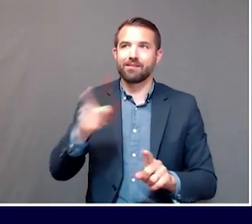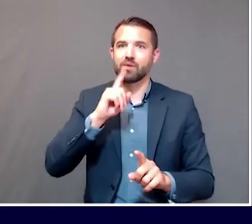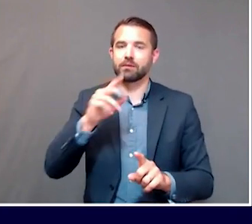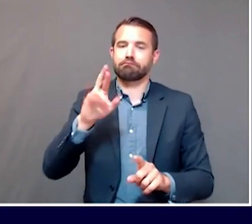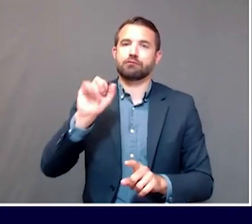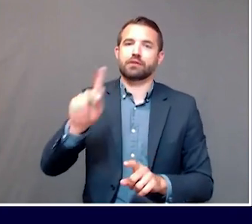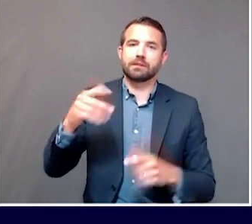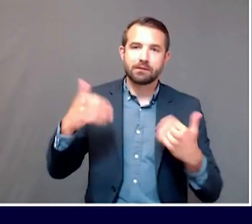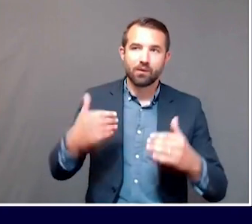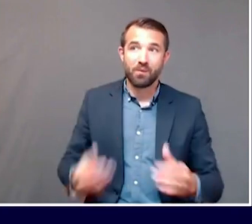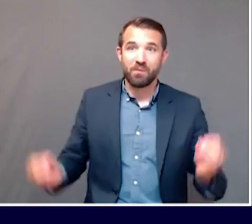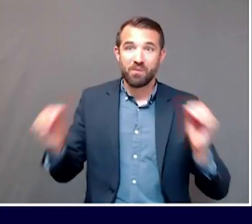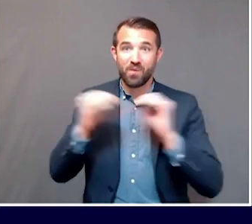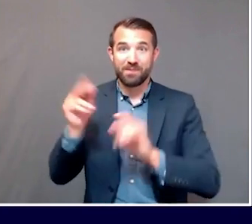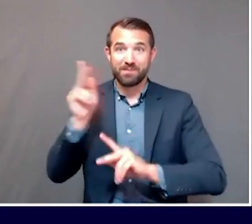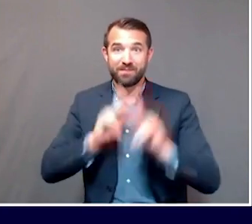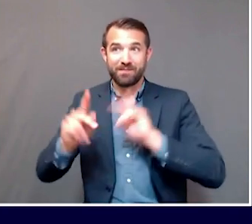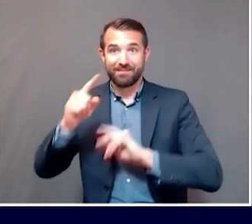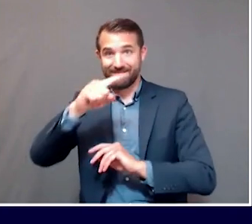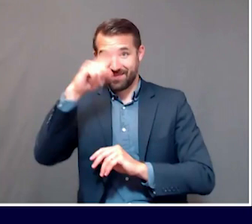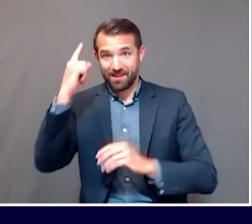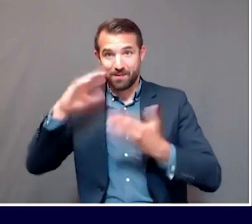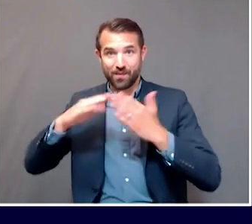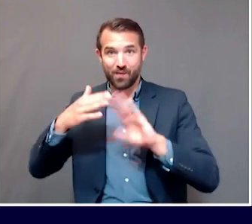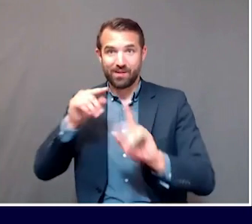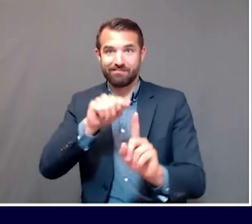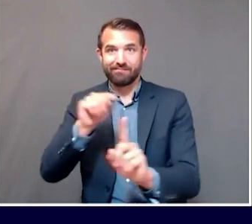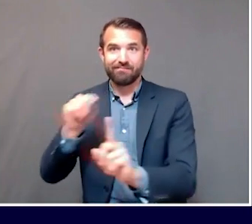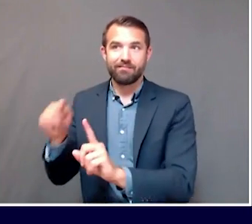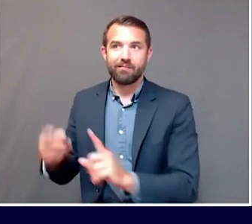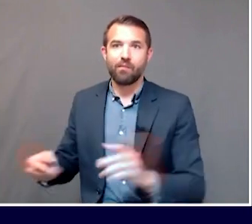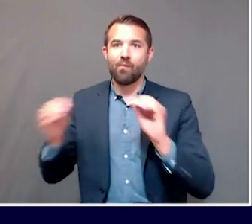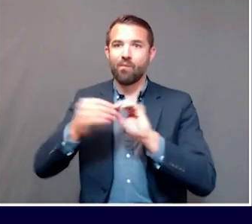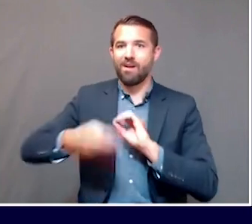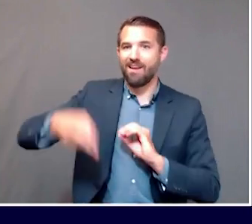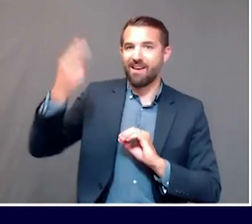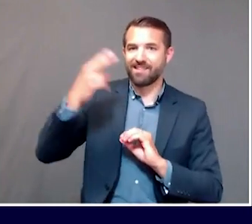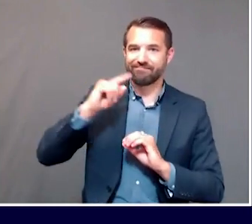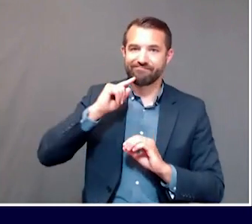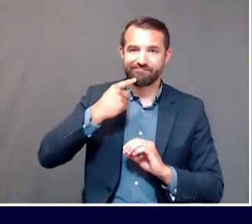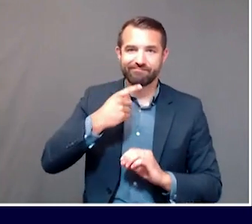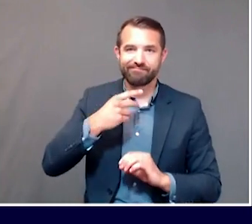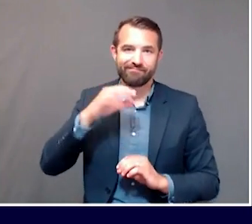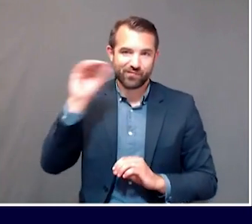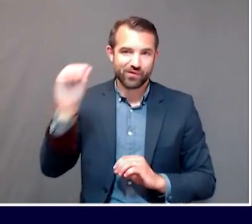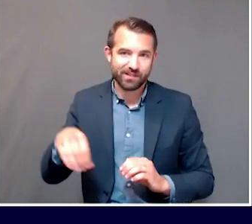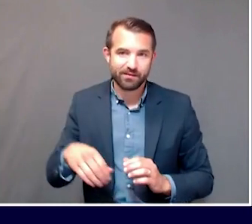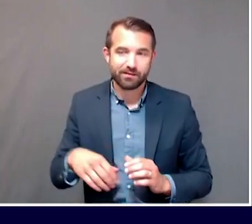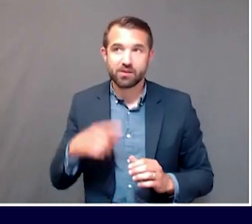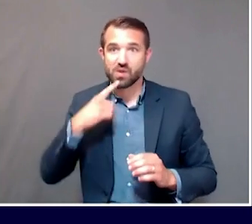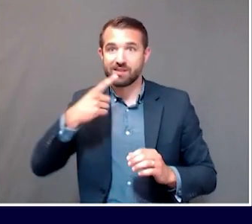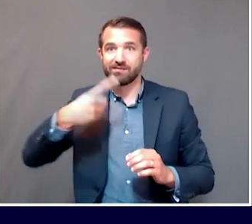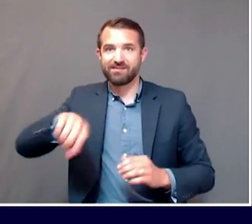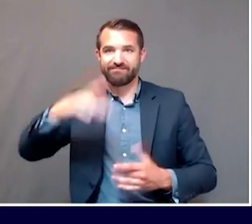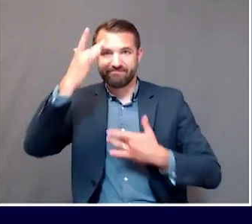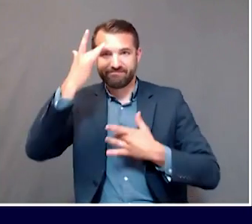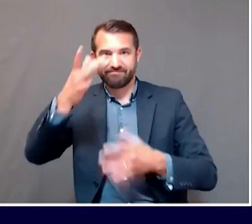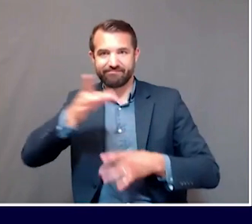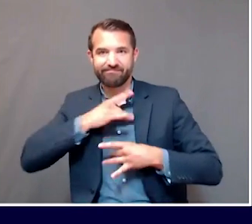community, a higher percentage of cases are among people from the Black community, and they want to know what the state can